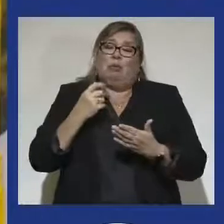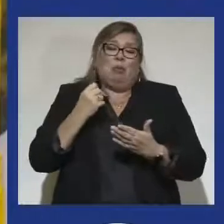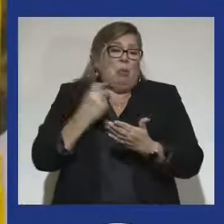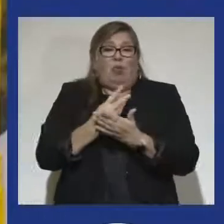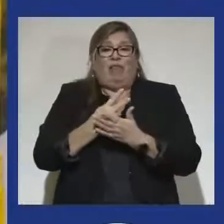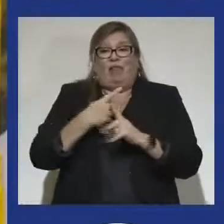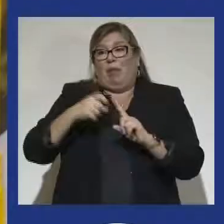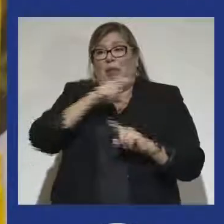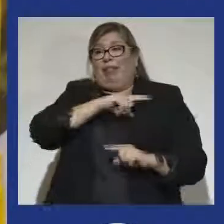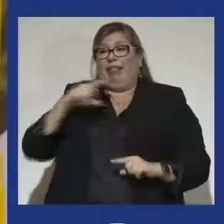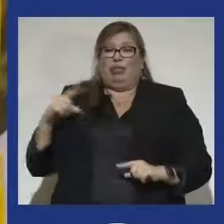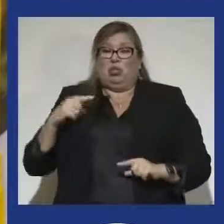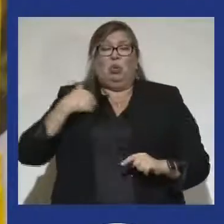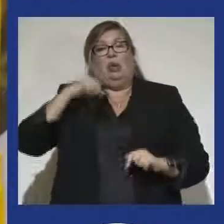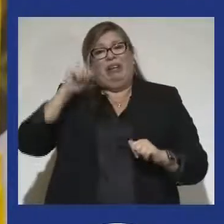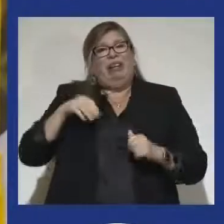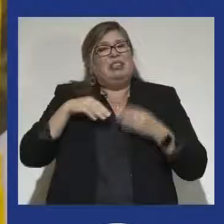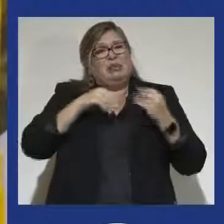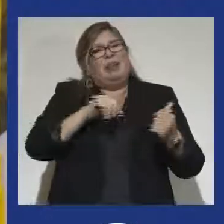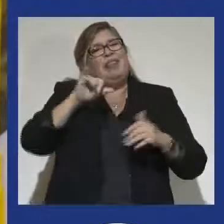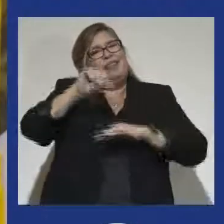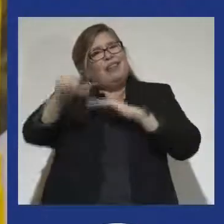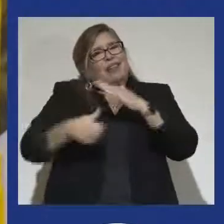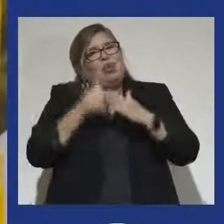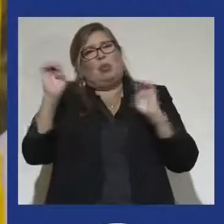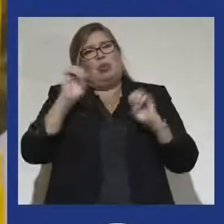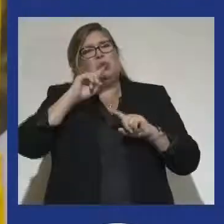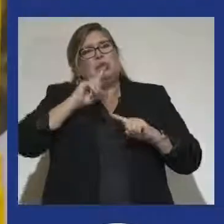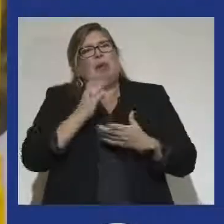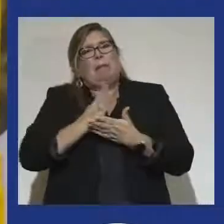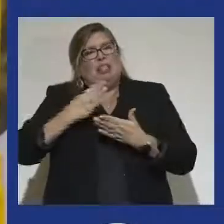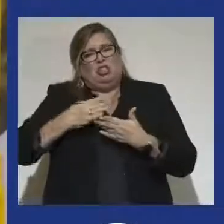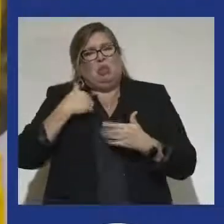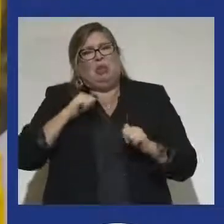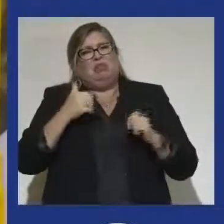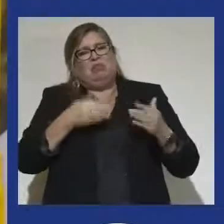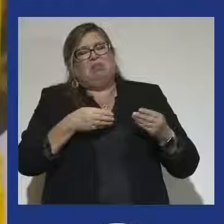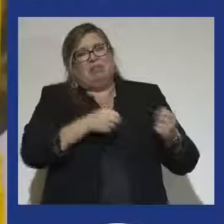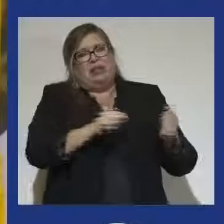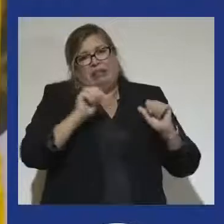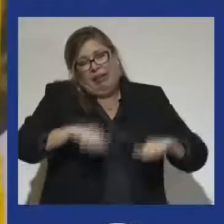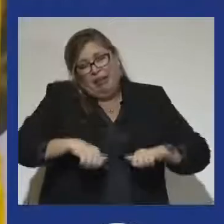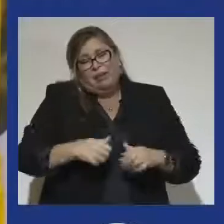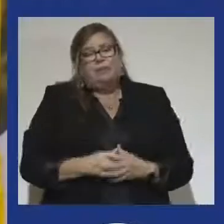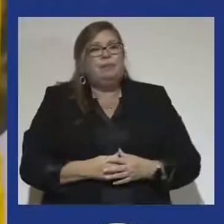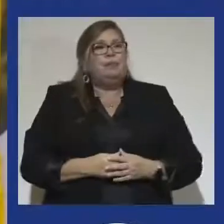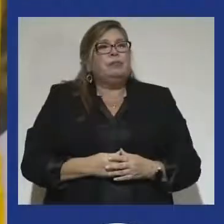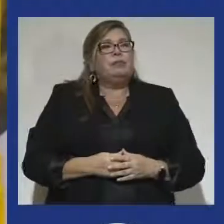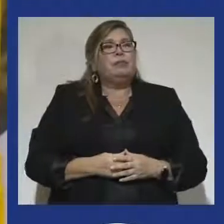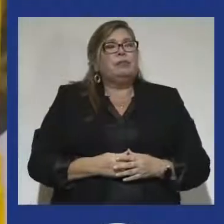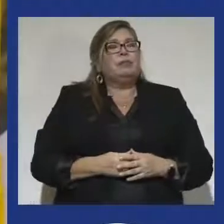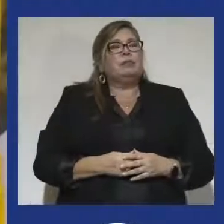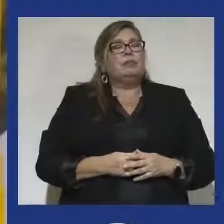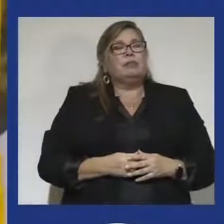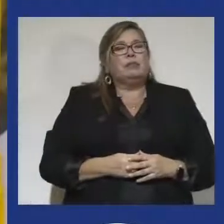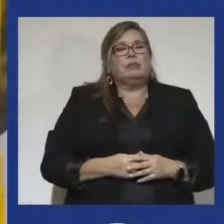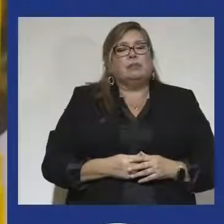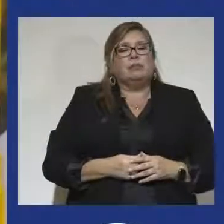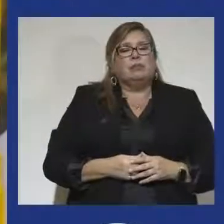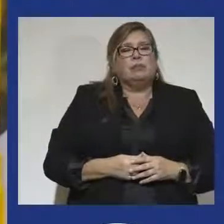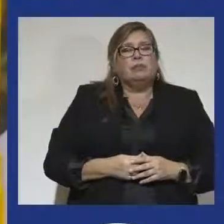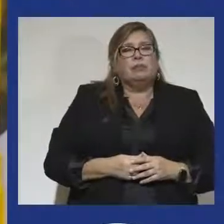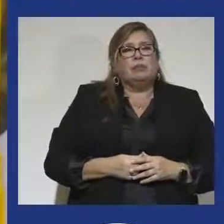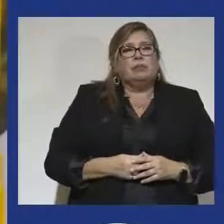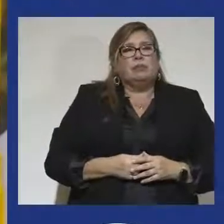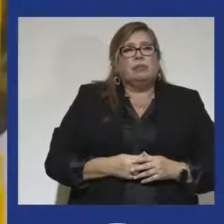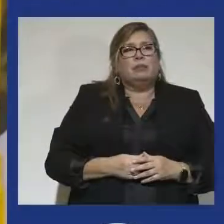because it's part of the overall emergency response. Got it. And just to confirm, that figure, I understand it's an estimate,